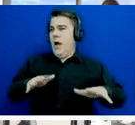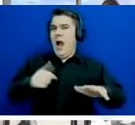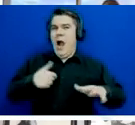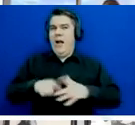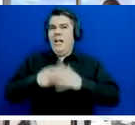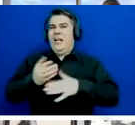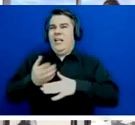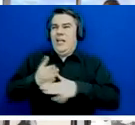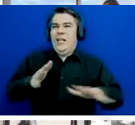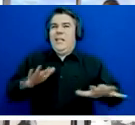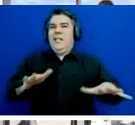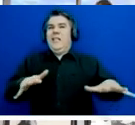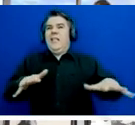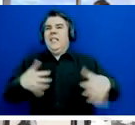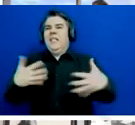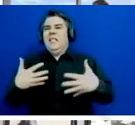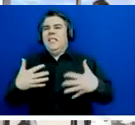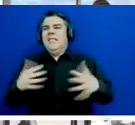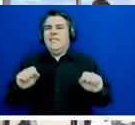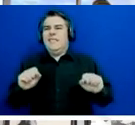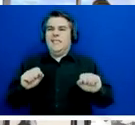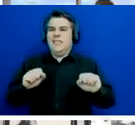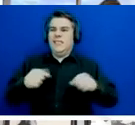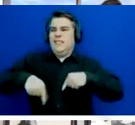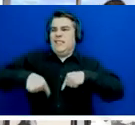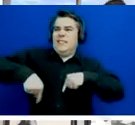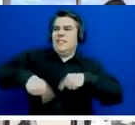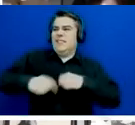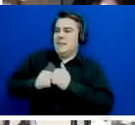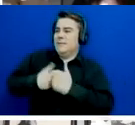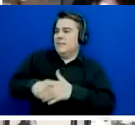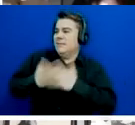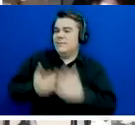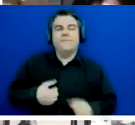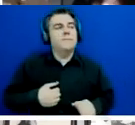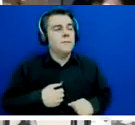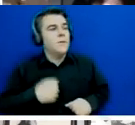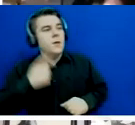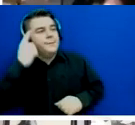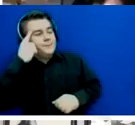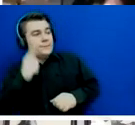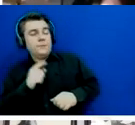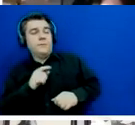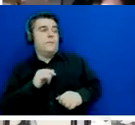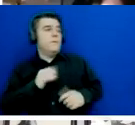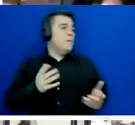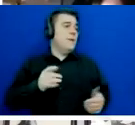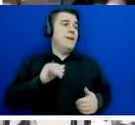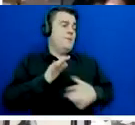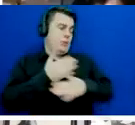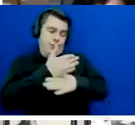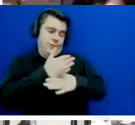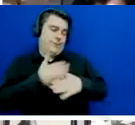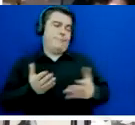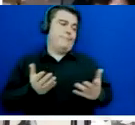sharing? Why should I, and how do I get that started? So I think that sharing is